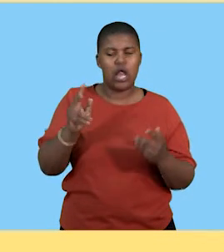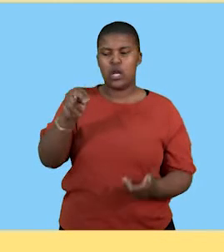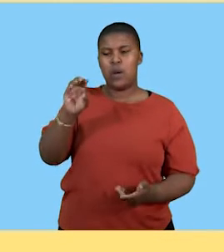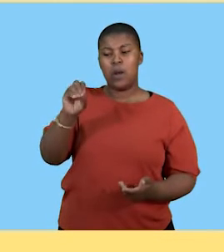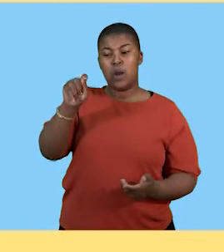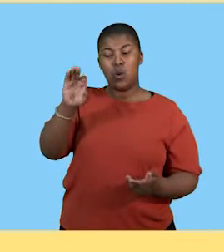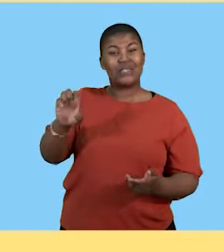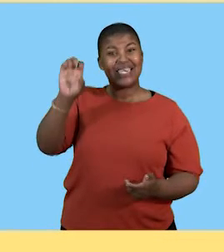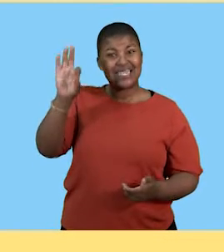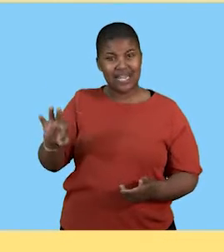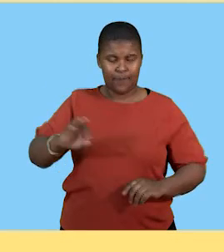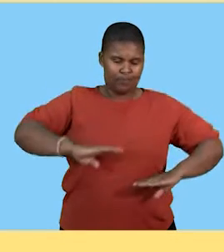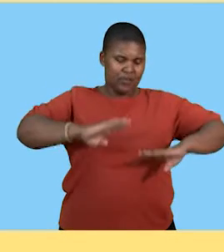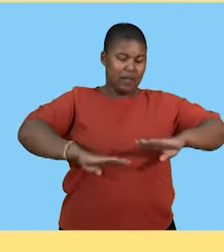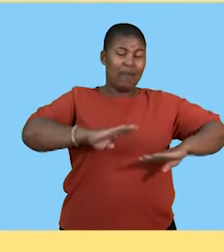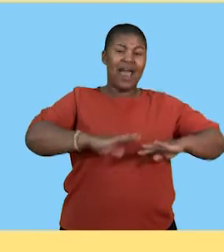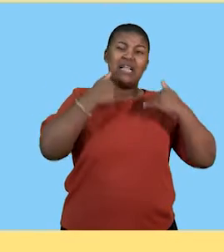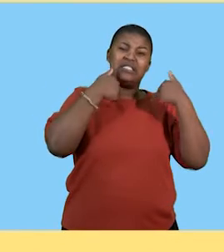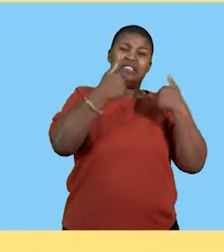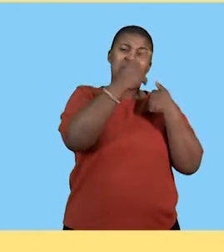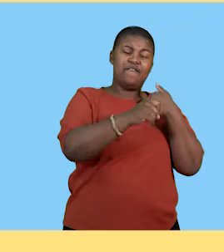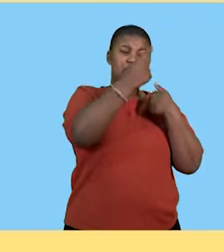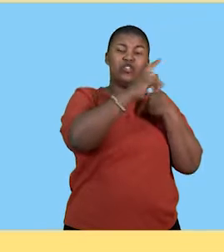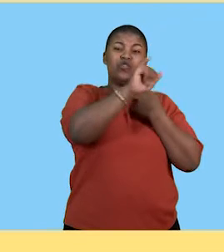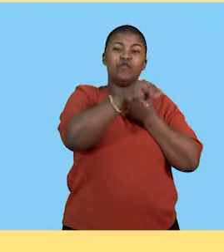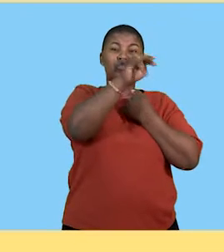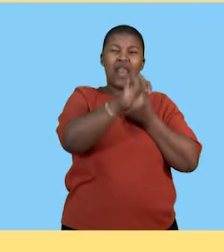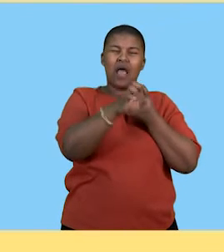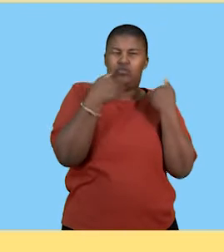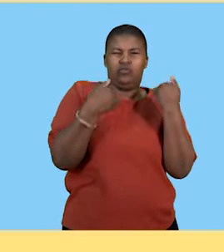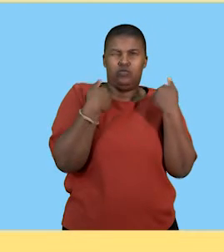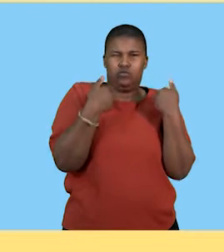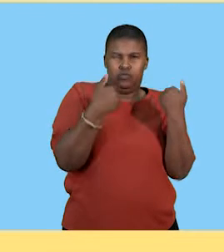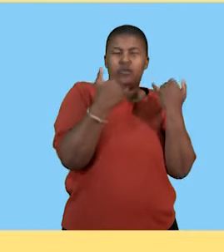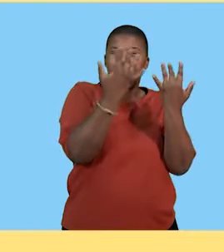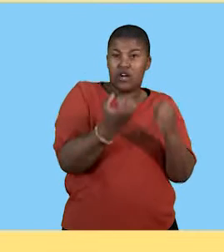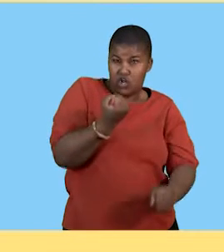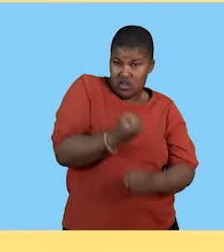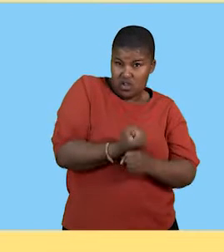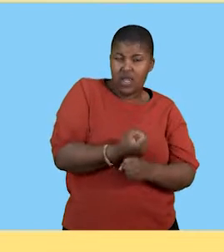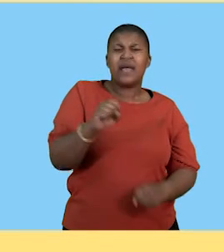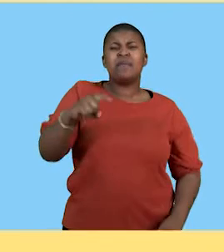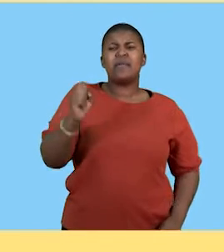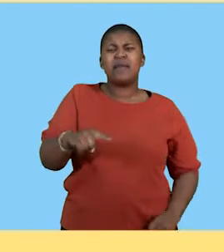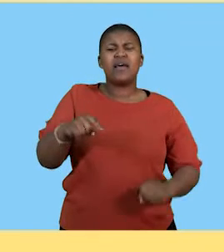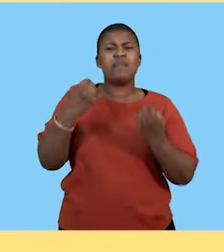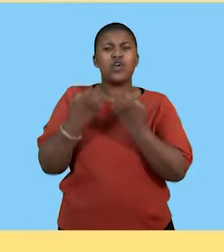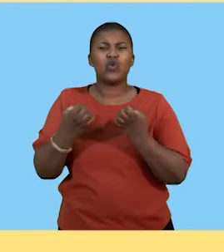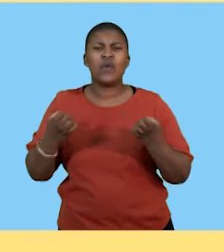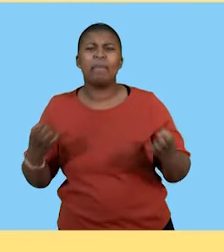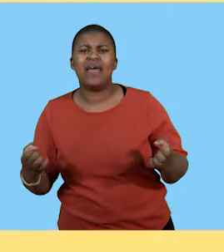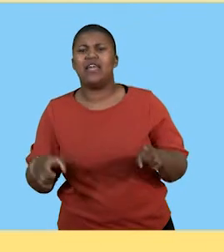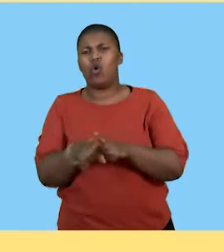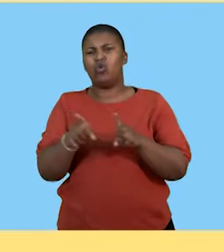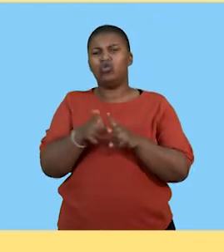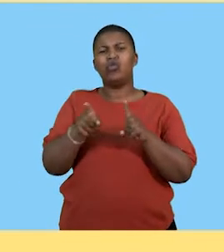some balances on the 1st of July. This is the beginning of the financial year. Then we have equipment as well as its accumulated